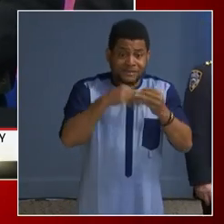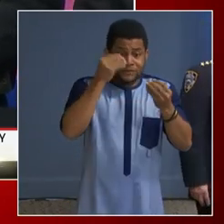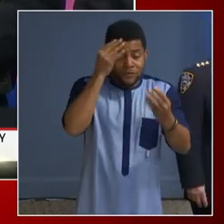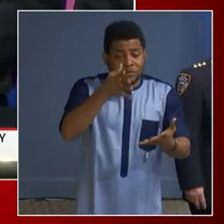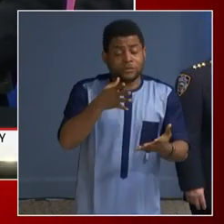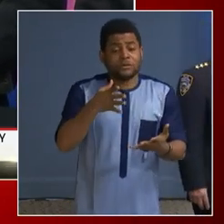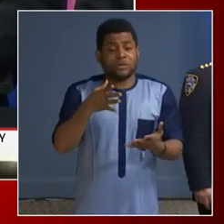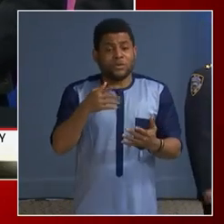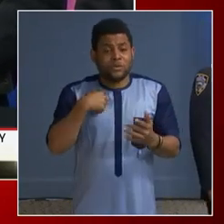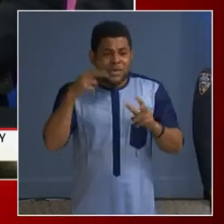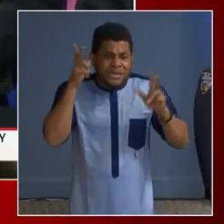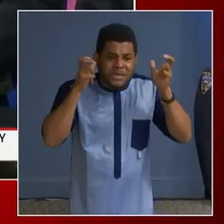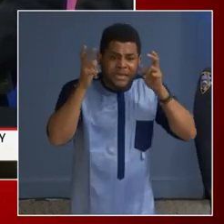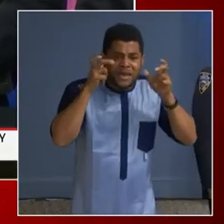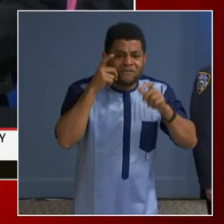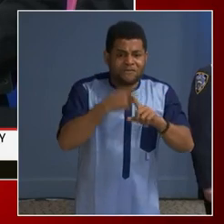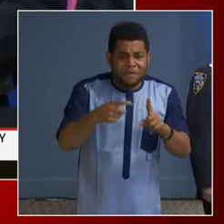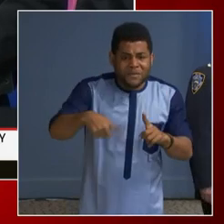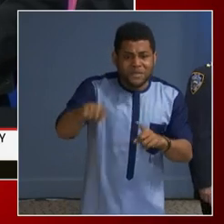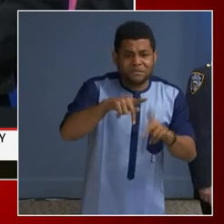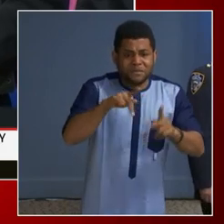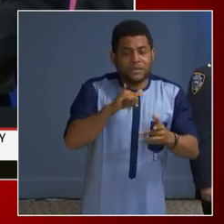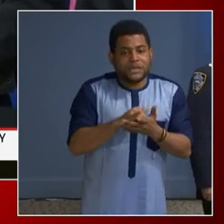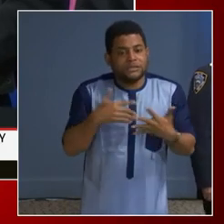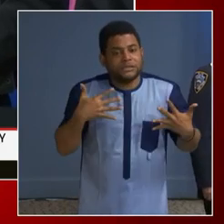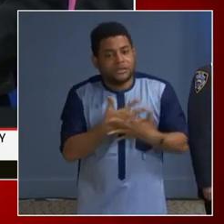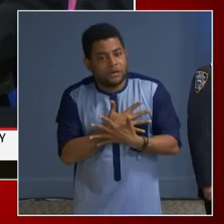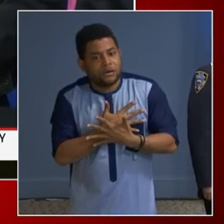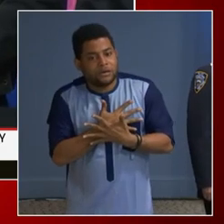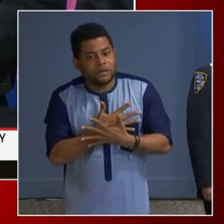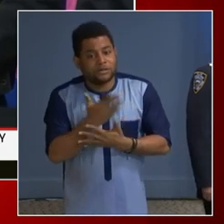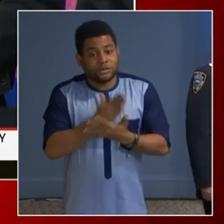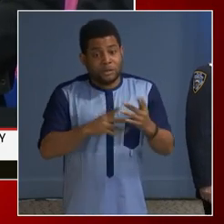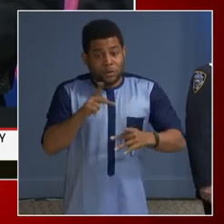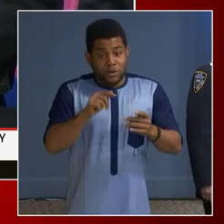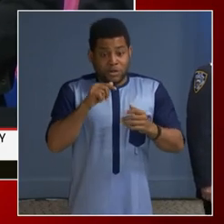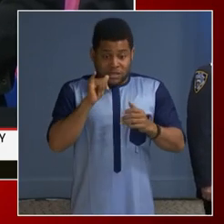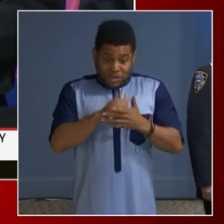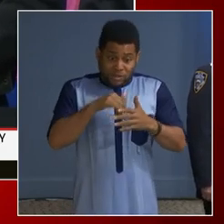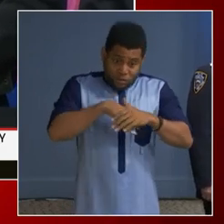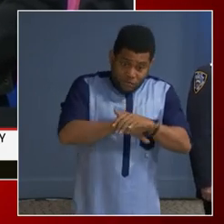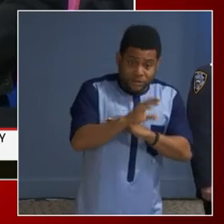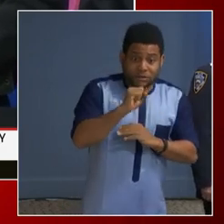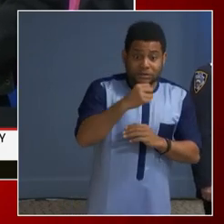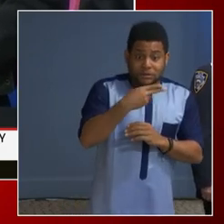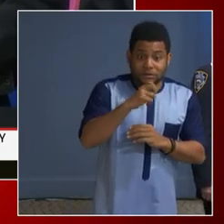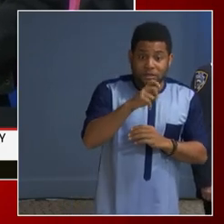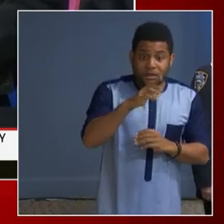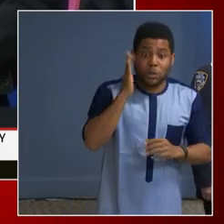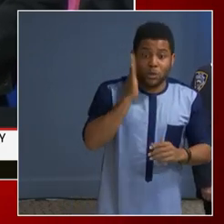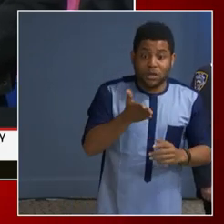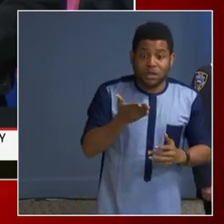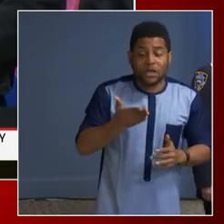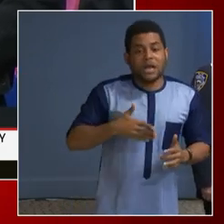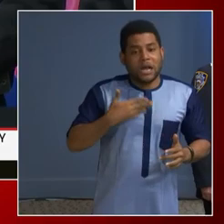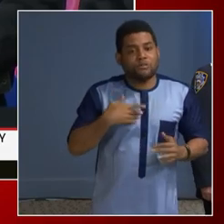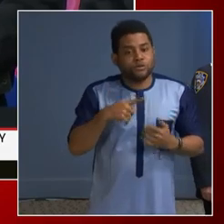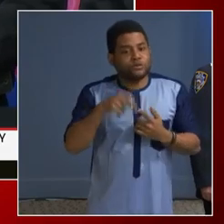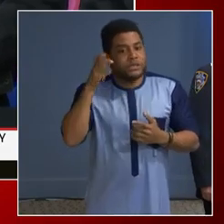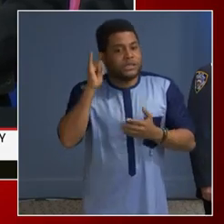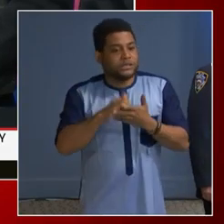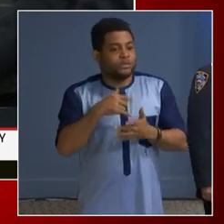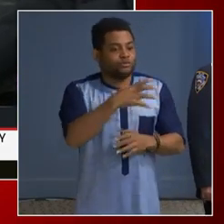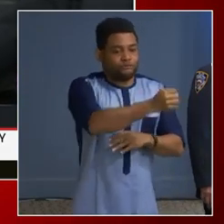folks are scared. Some people are planning on coming in, even folks who may not normally come in, and we are really glad to hear that. We are ready to welcome